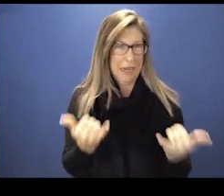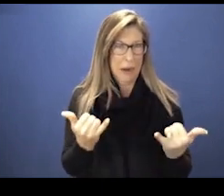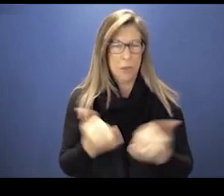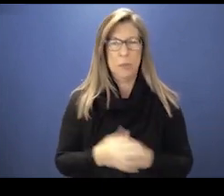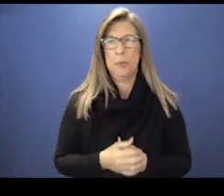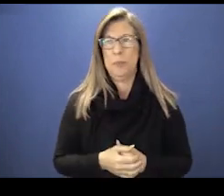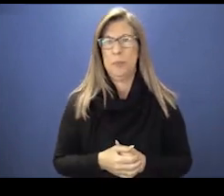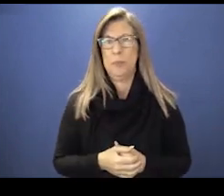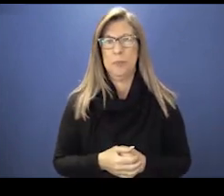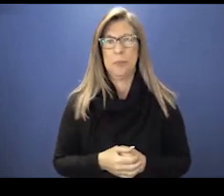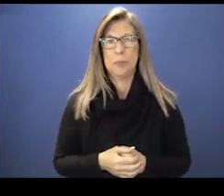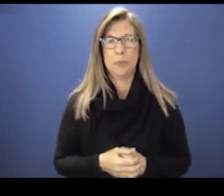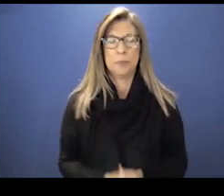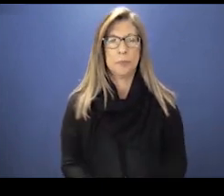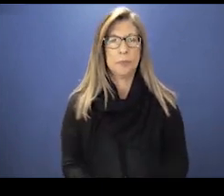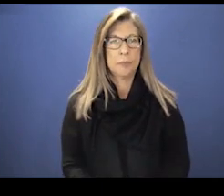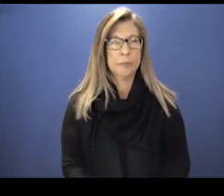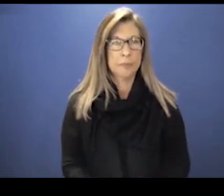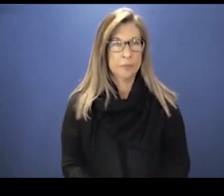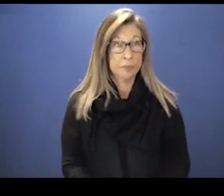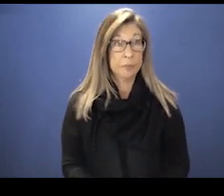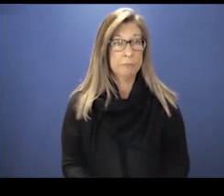medical practitioners.